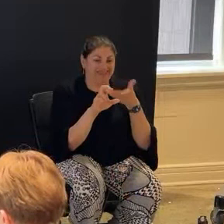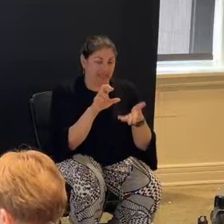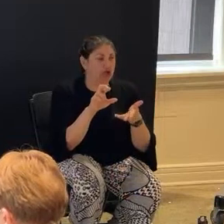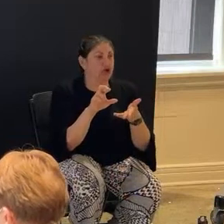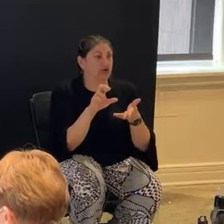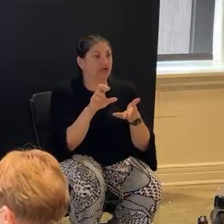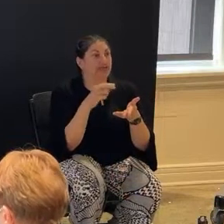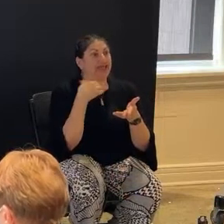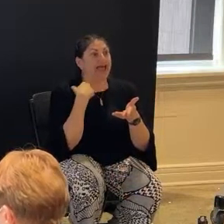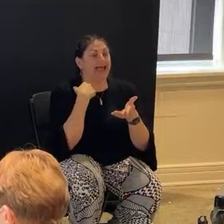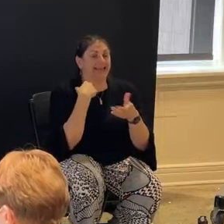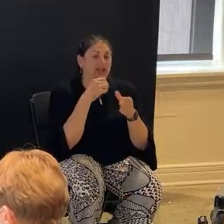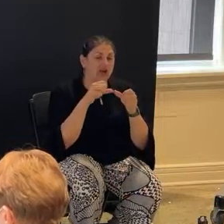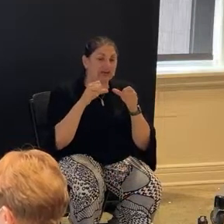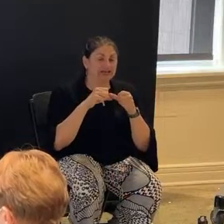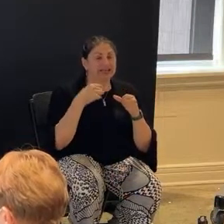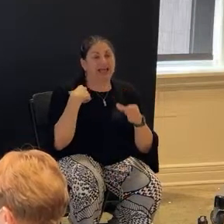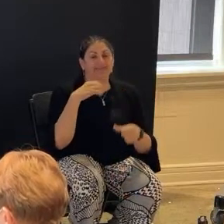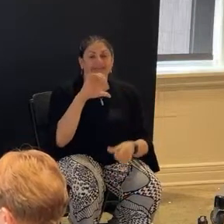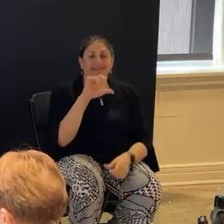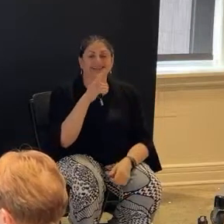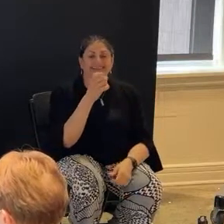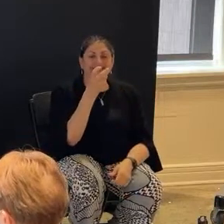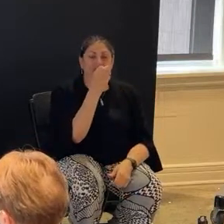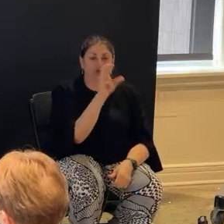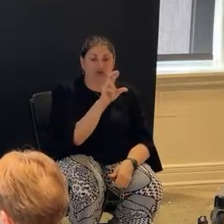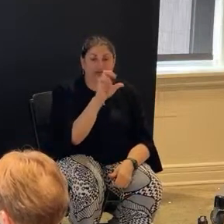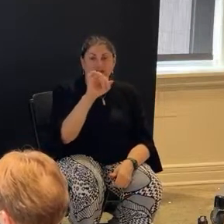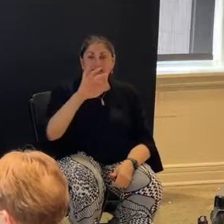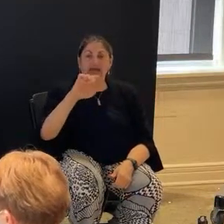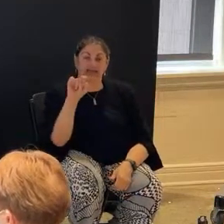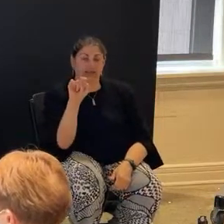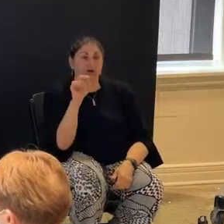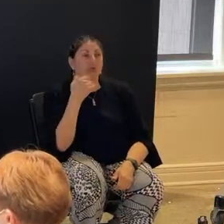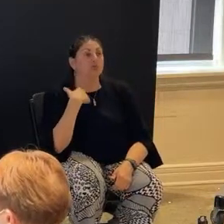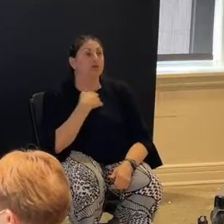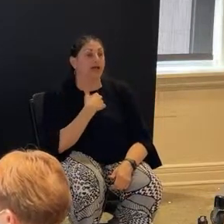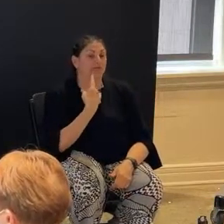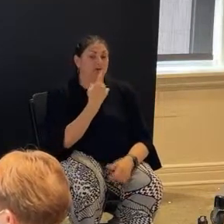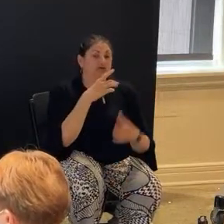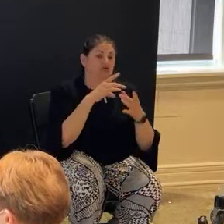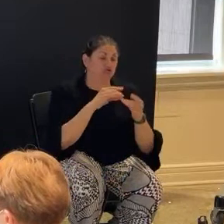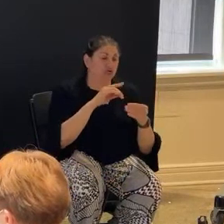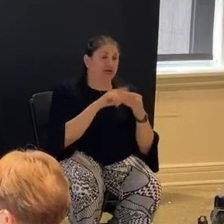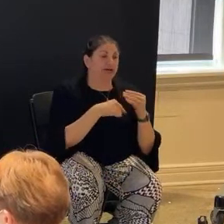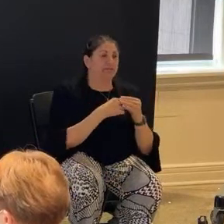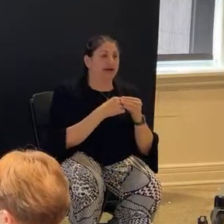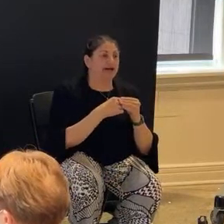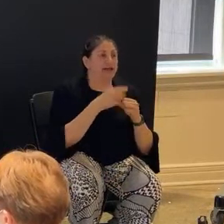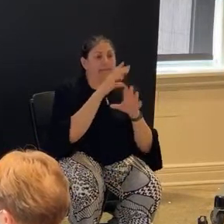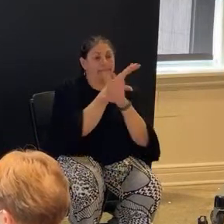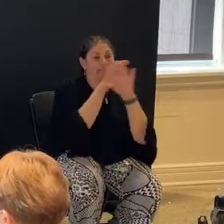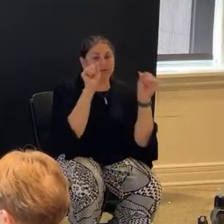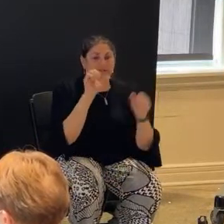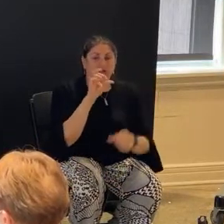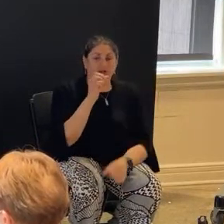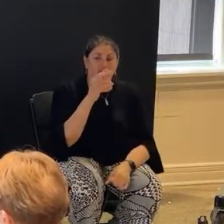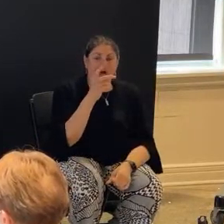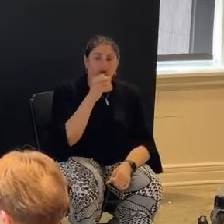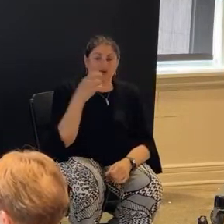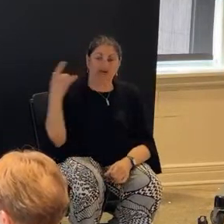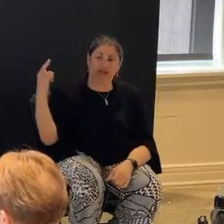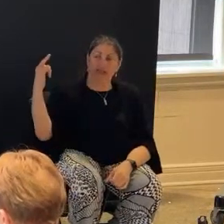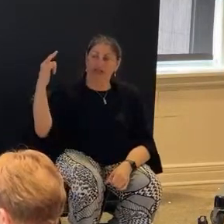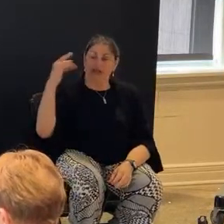clear cuts. There's this fun story of President Jimmy Carter flying out immediately after the eruption, looking